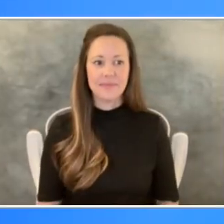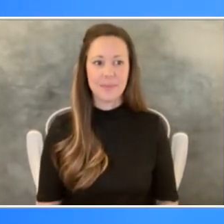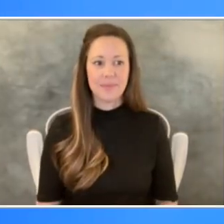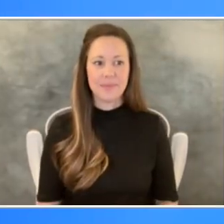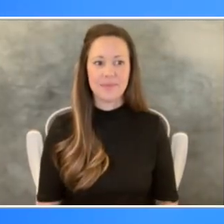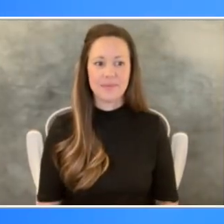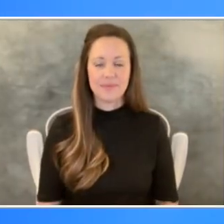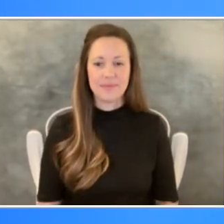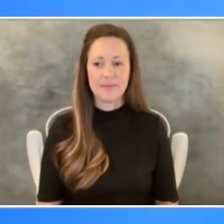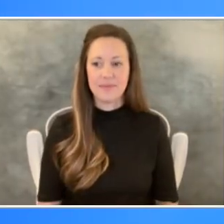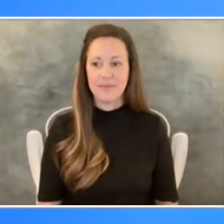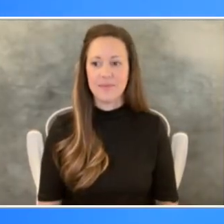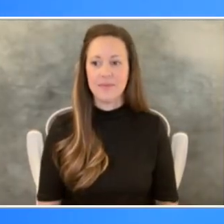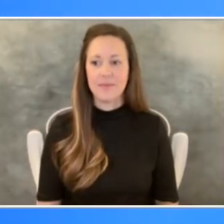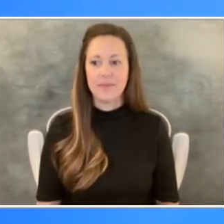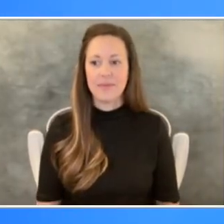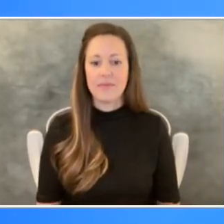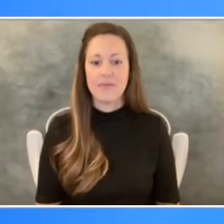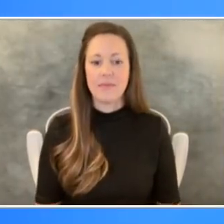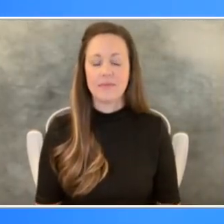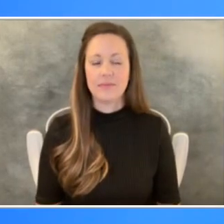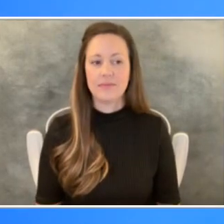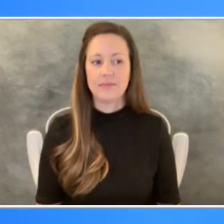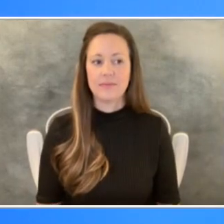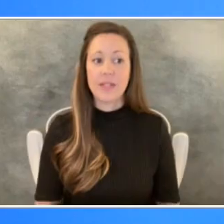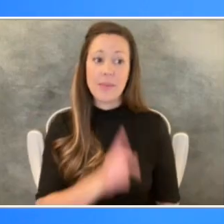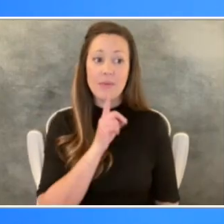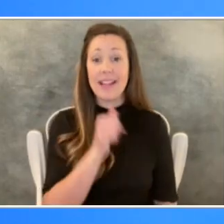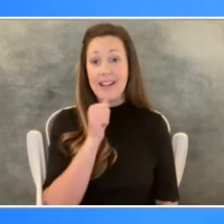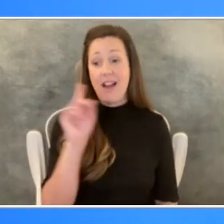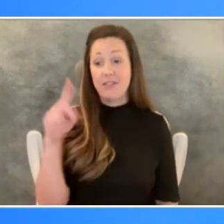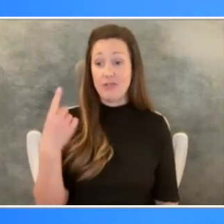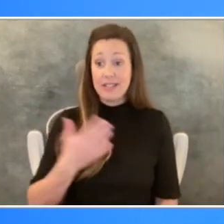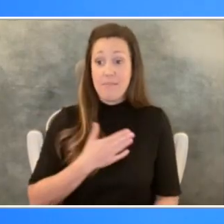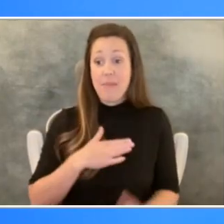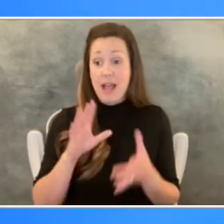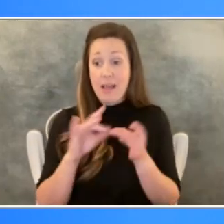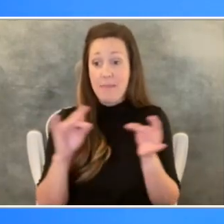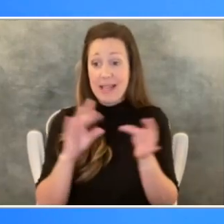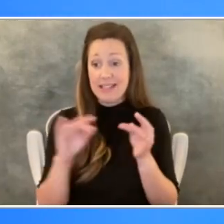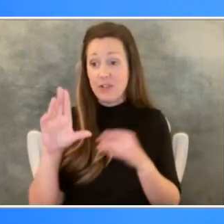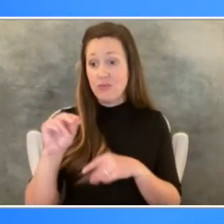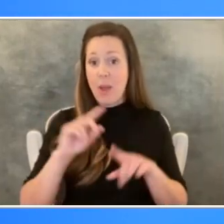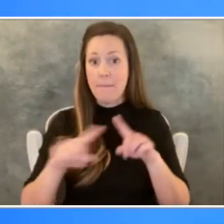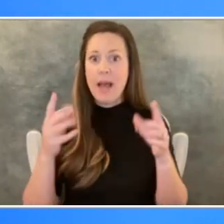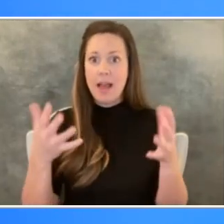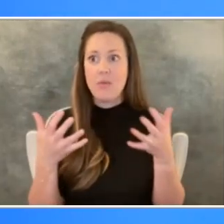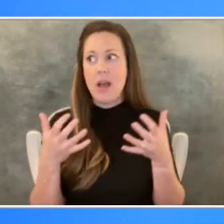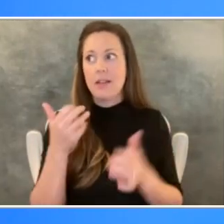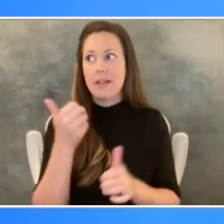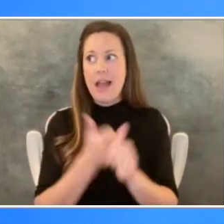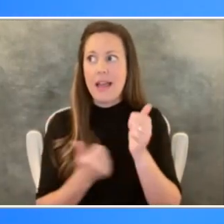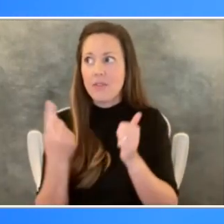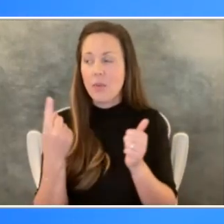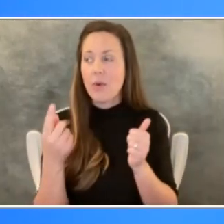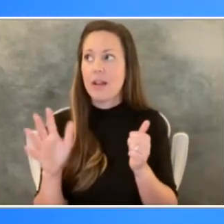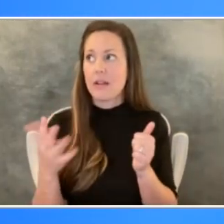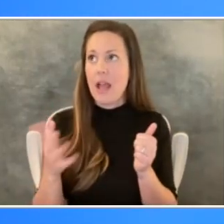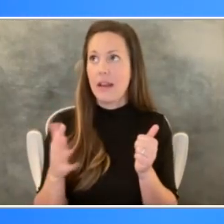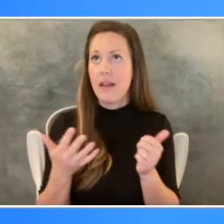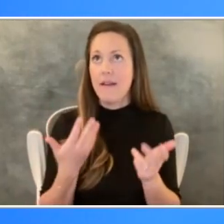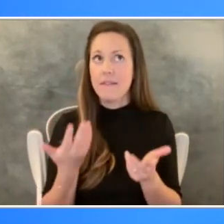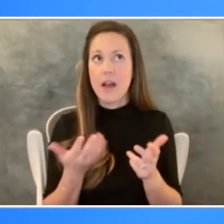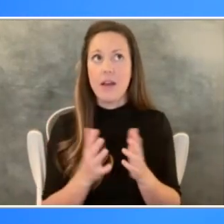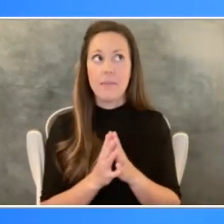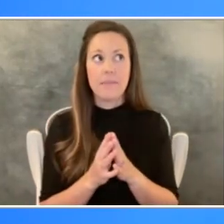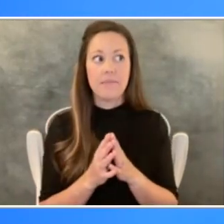want, not only my message to get out there, but I just want everyone kind of to just